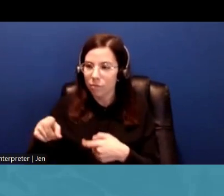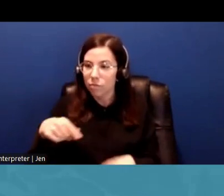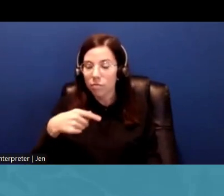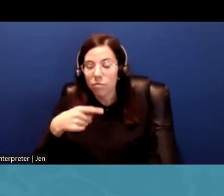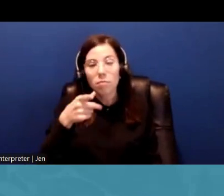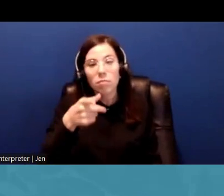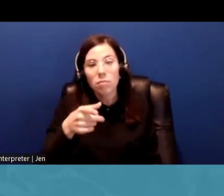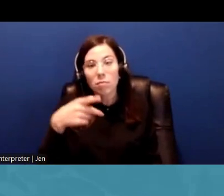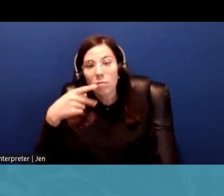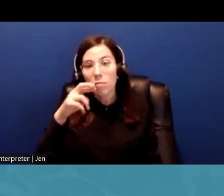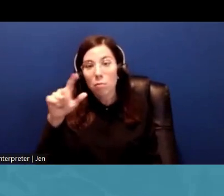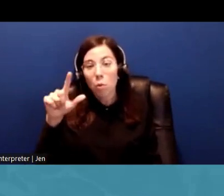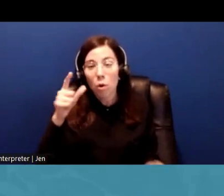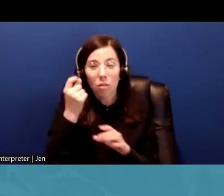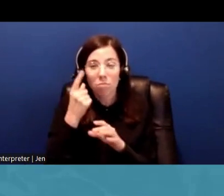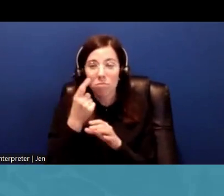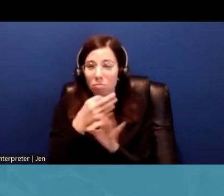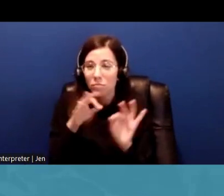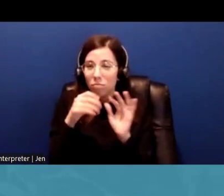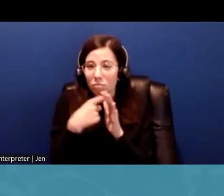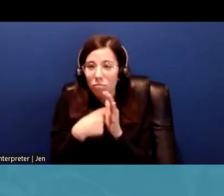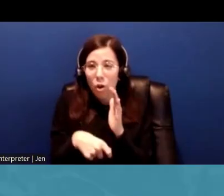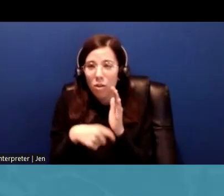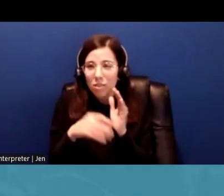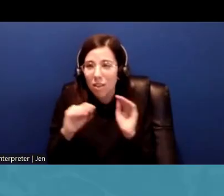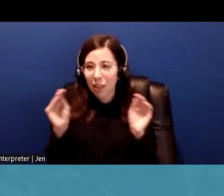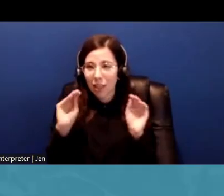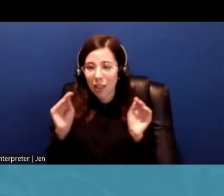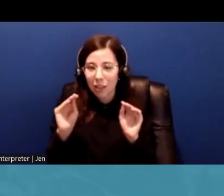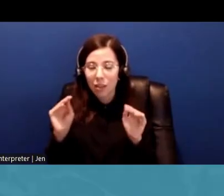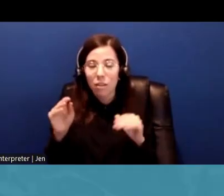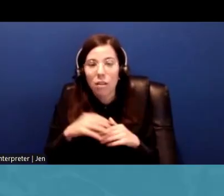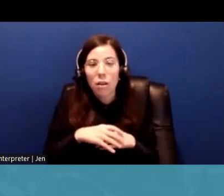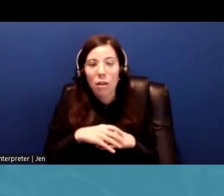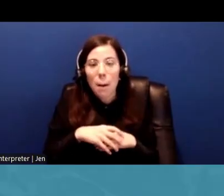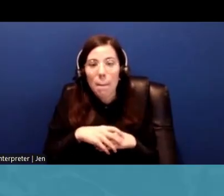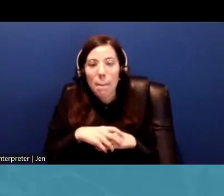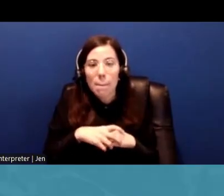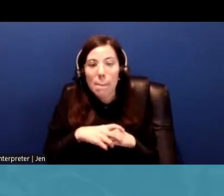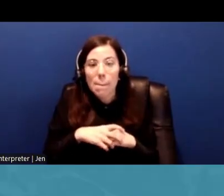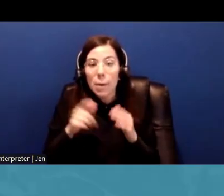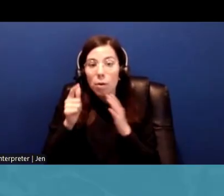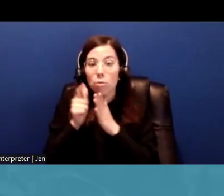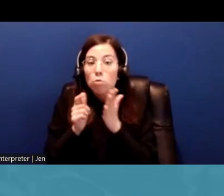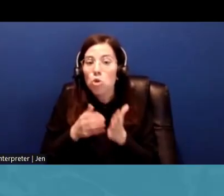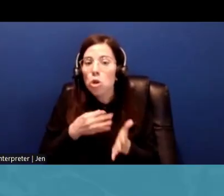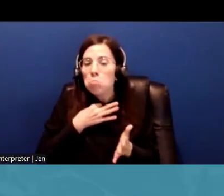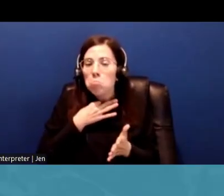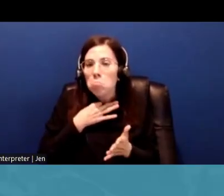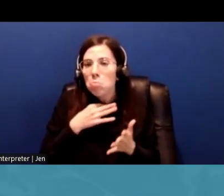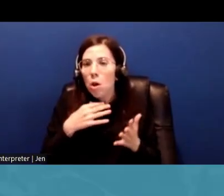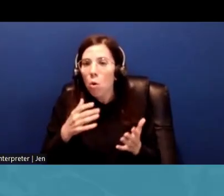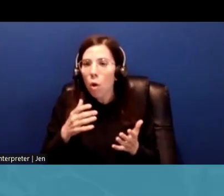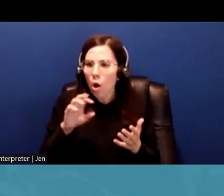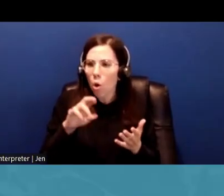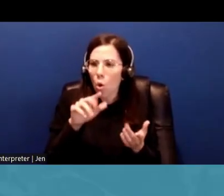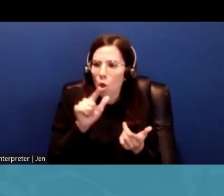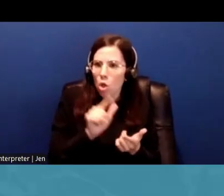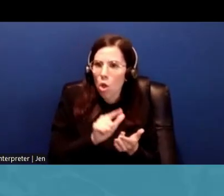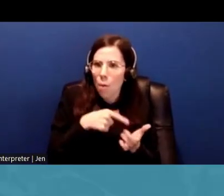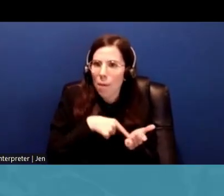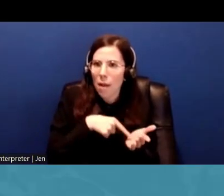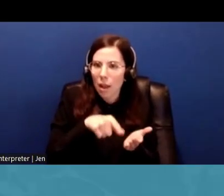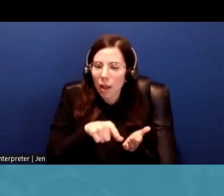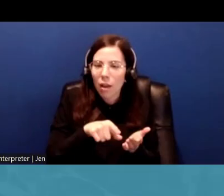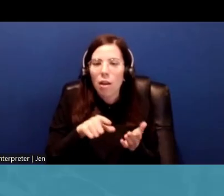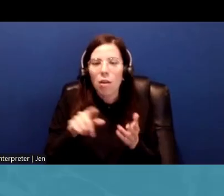is a free portal where we're linking, attorneys interested in pro bono or low bono services with victims who are in need of